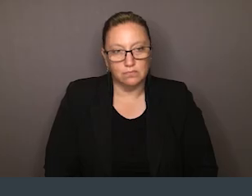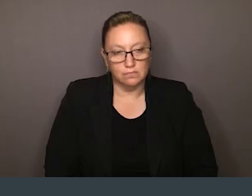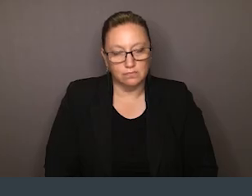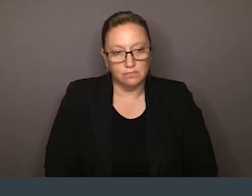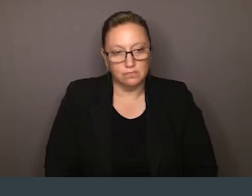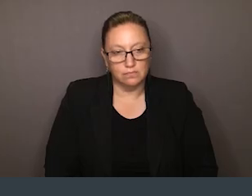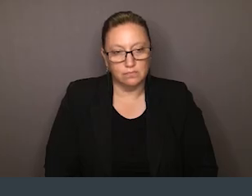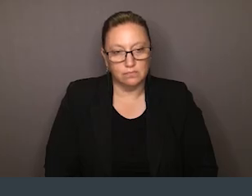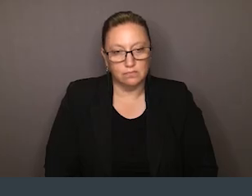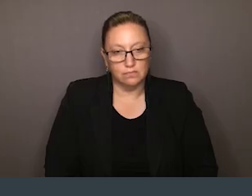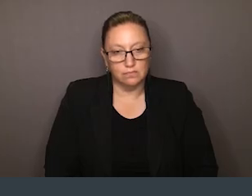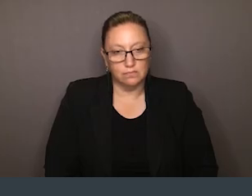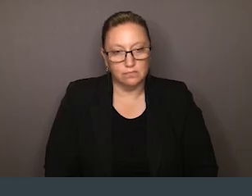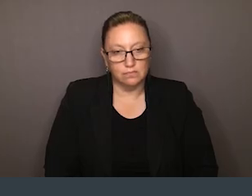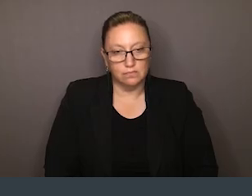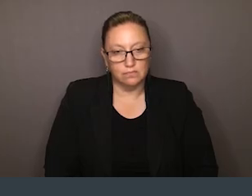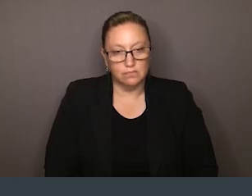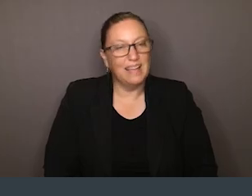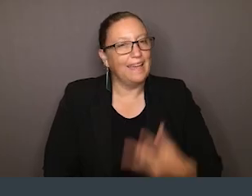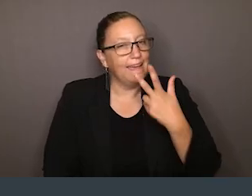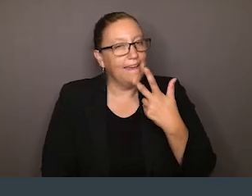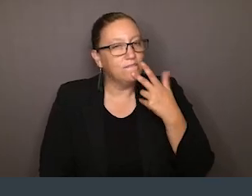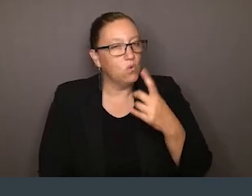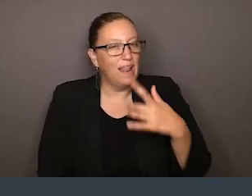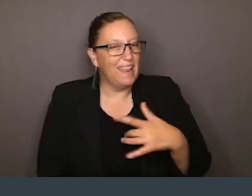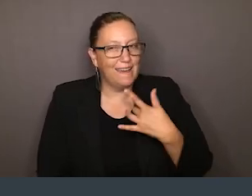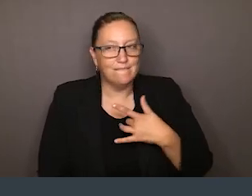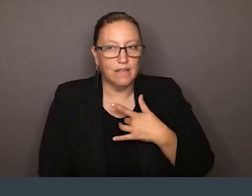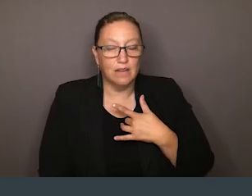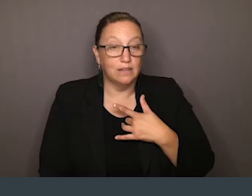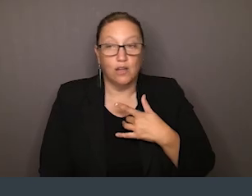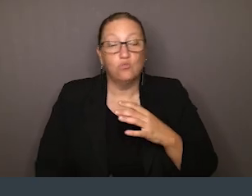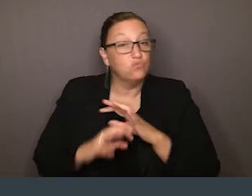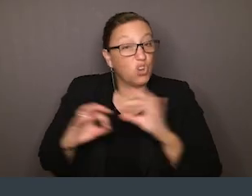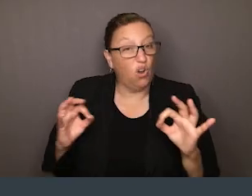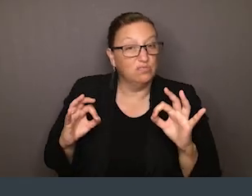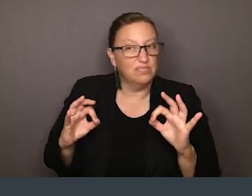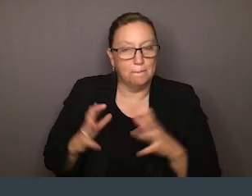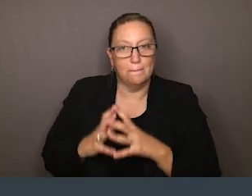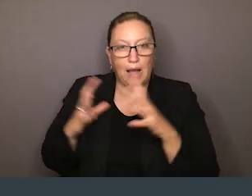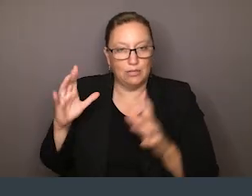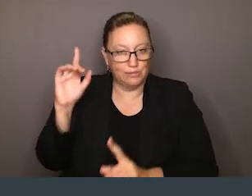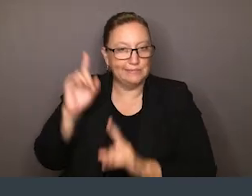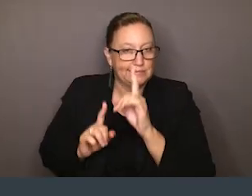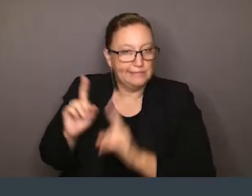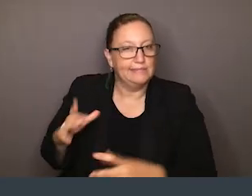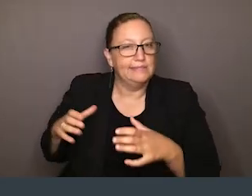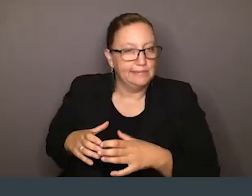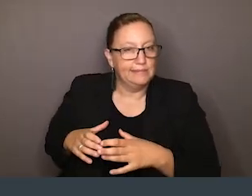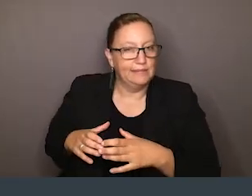I think particularly powerful for me is the idea that if you live in somewhere other than a